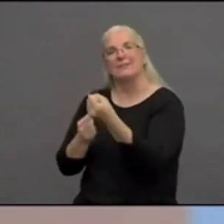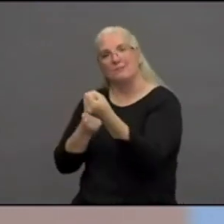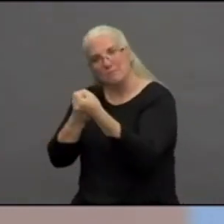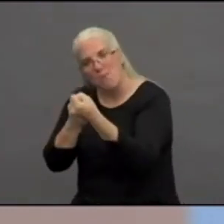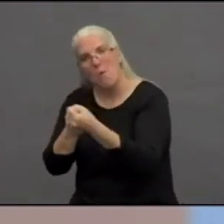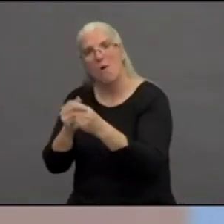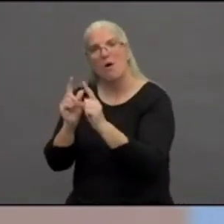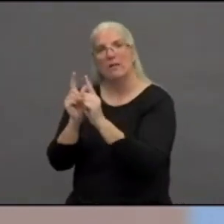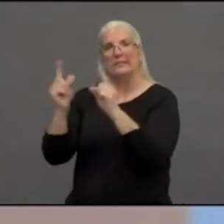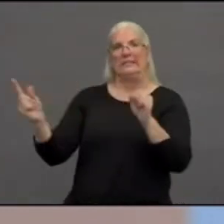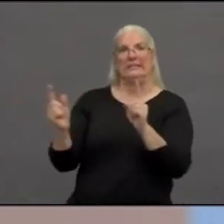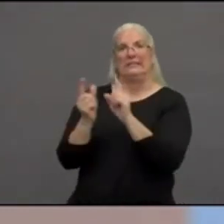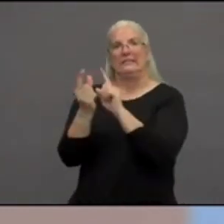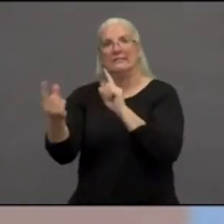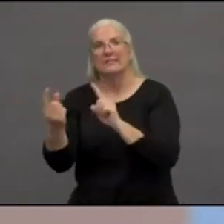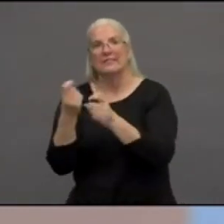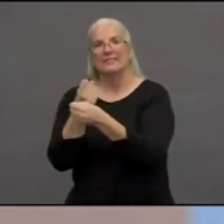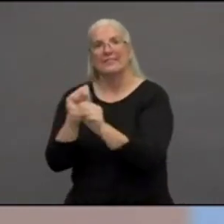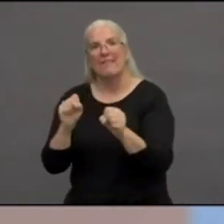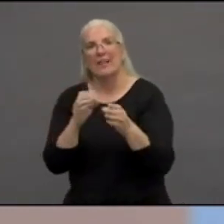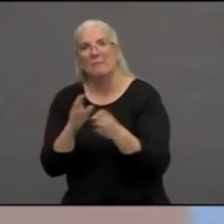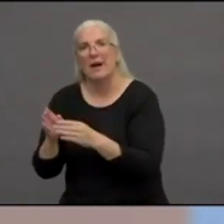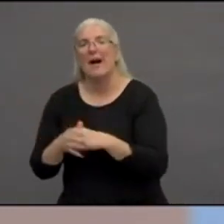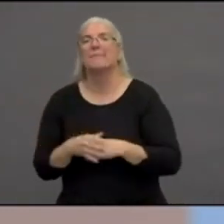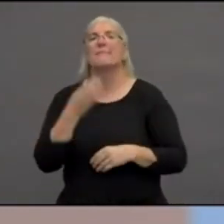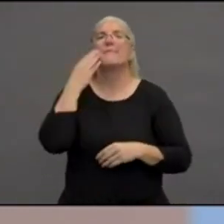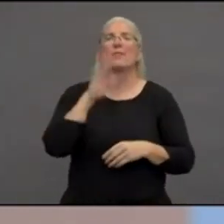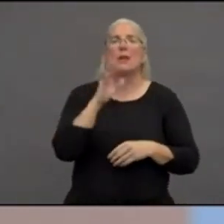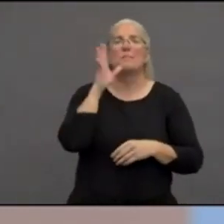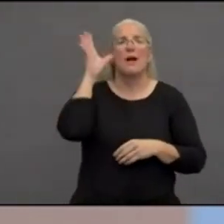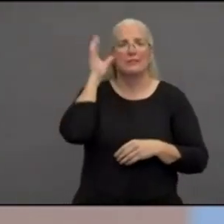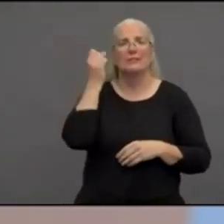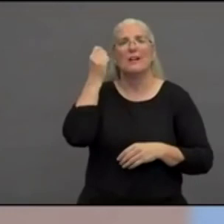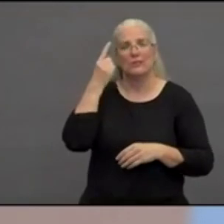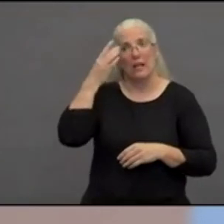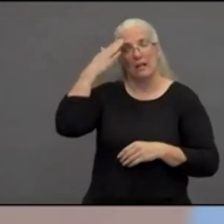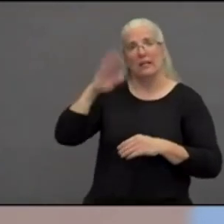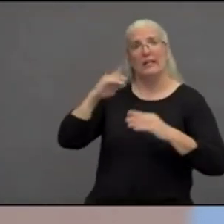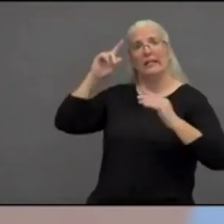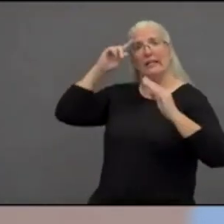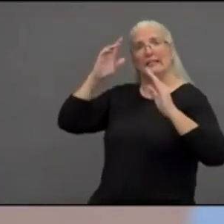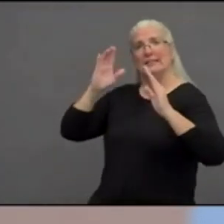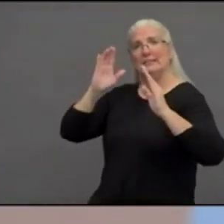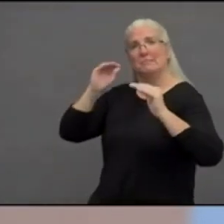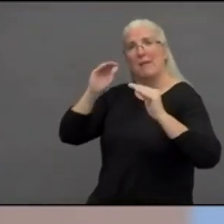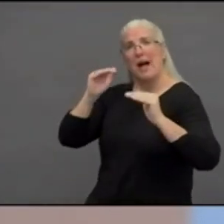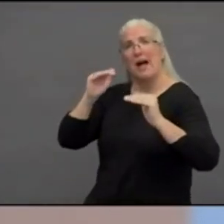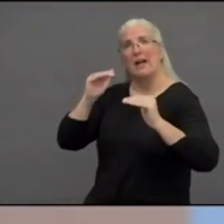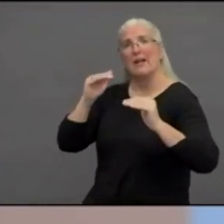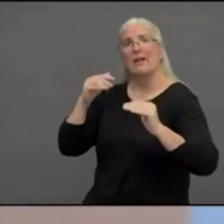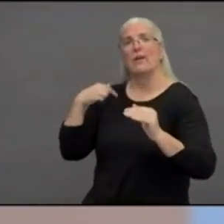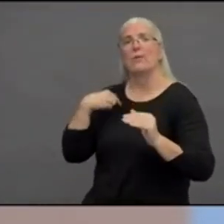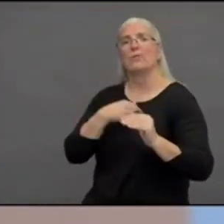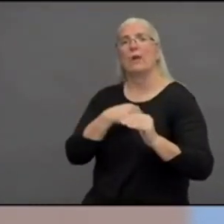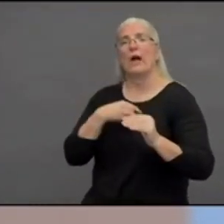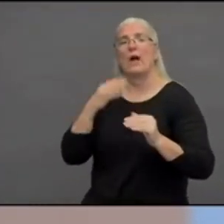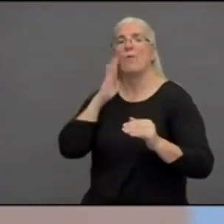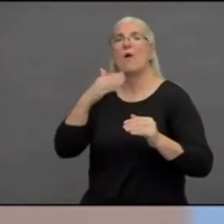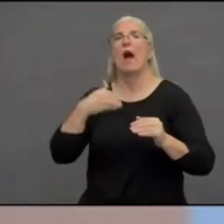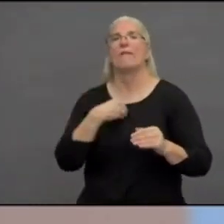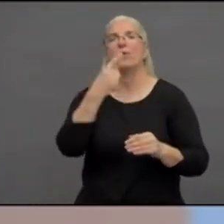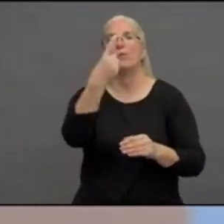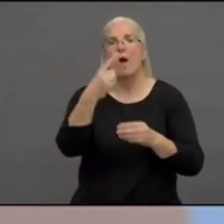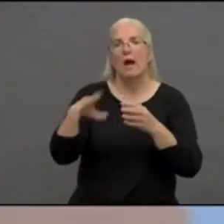For parents, I think it's important to understand that the expectation is that they would only have one additional cohort outside their school day.